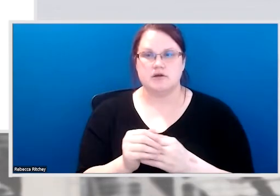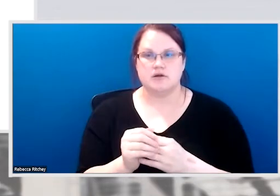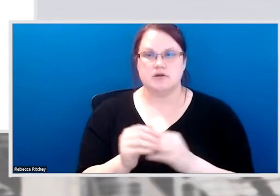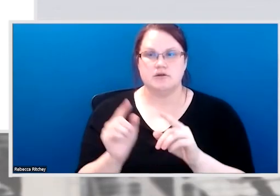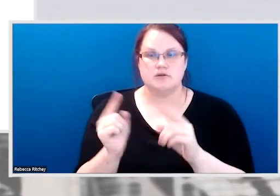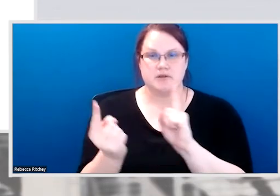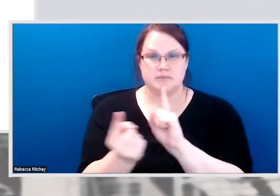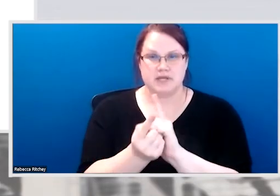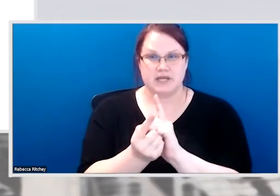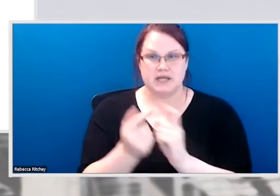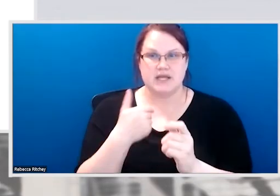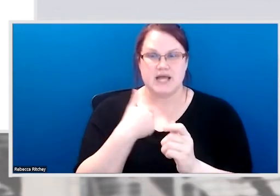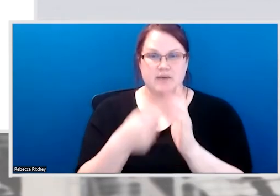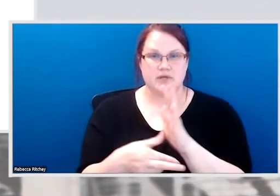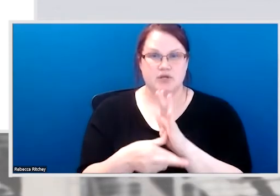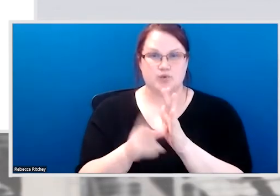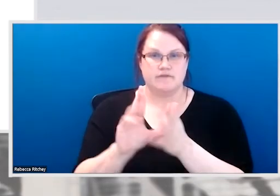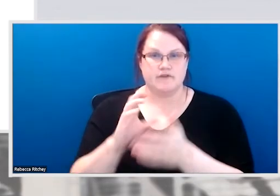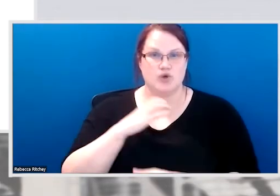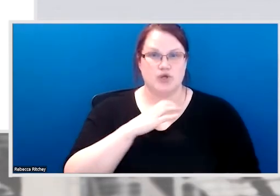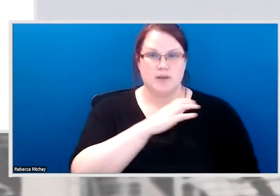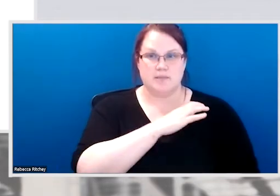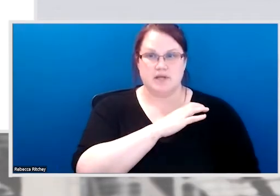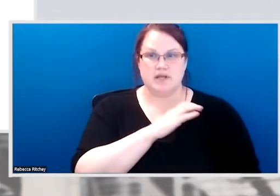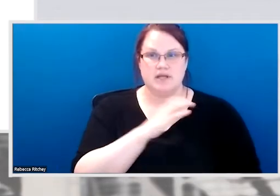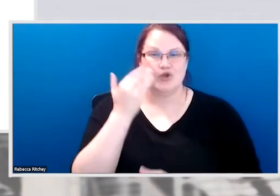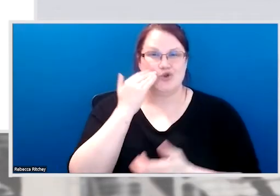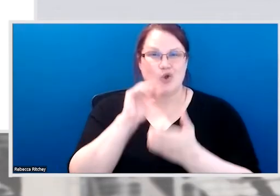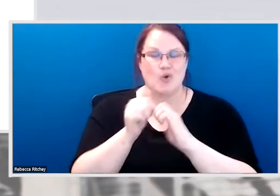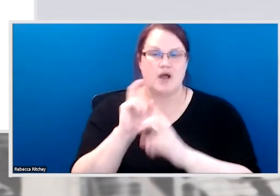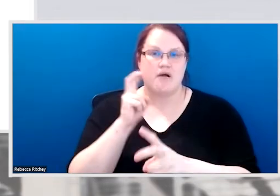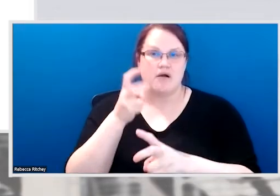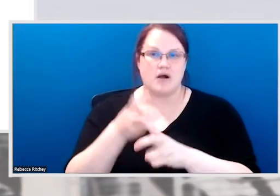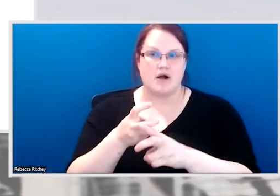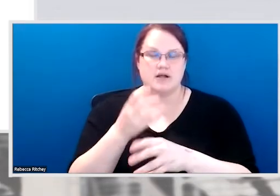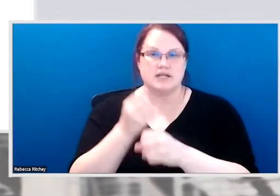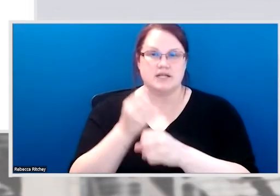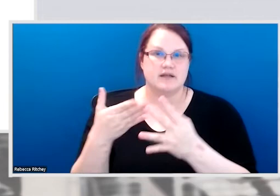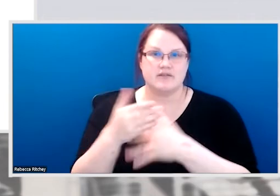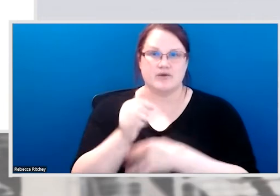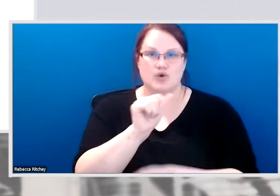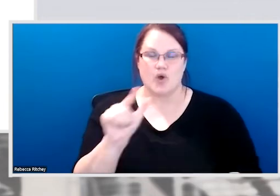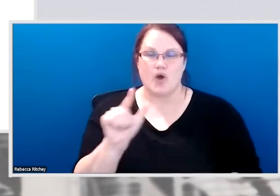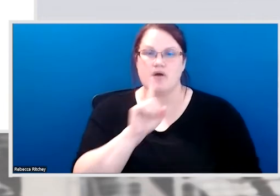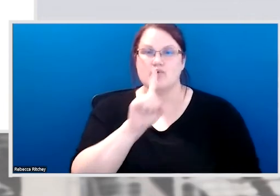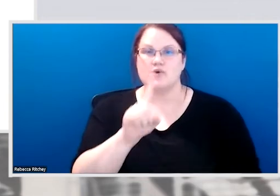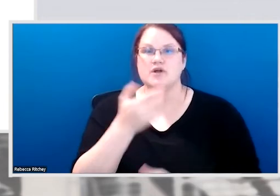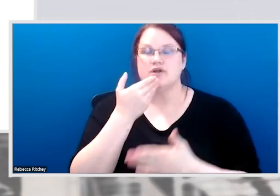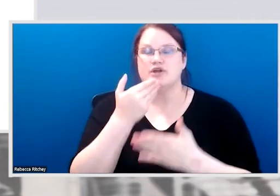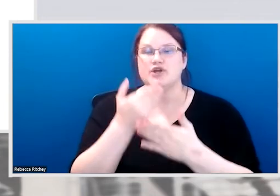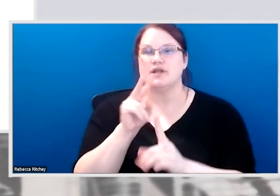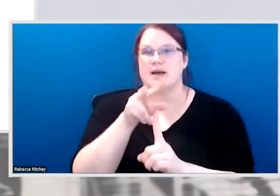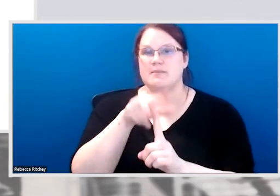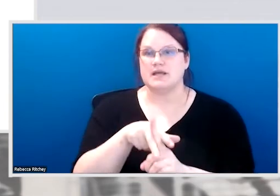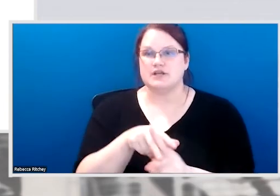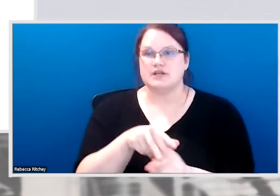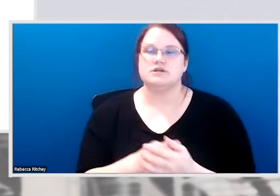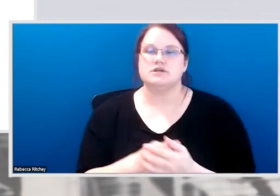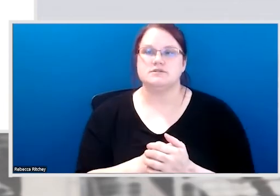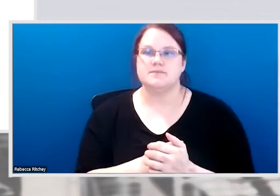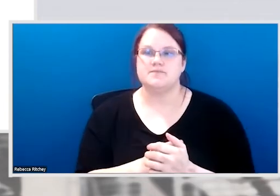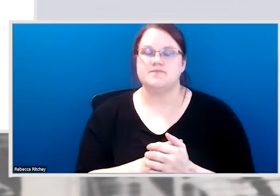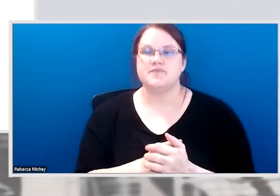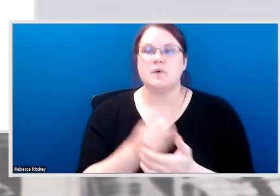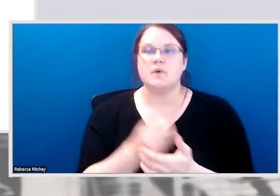meeting have been in our review committee too, and know how difficult it's been to get through all of the really great applications. We're